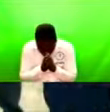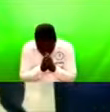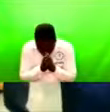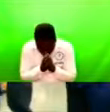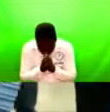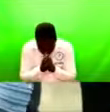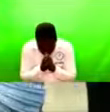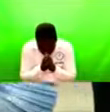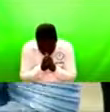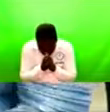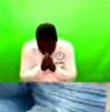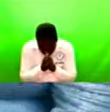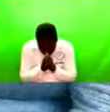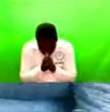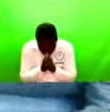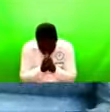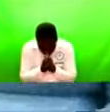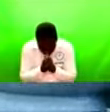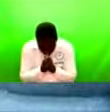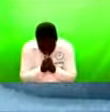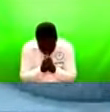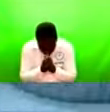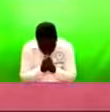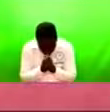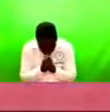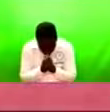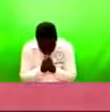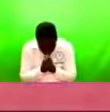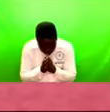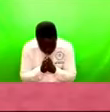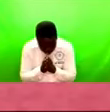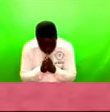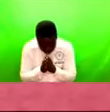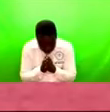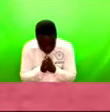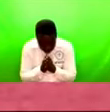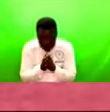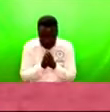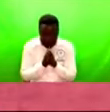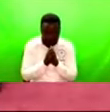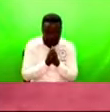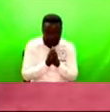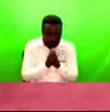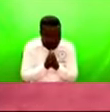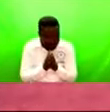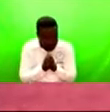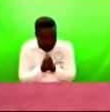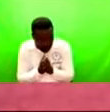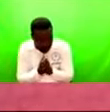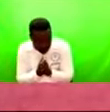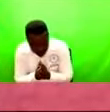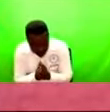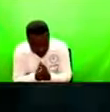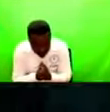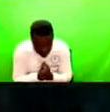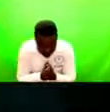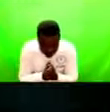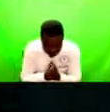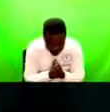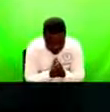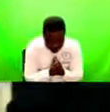Let us not get tired. Pray as a Pentecostal. Spread forth your hand. What do you say to God? God will take it and use